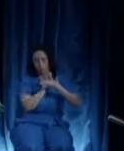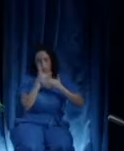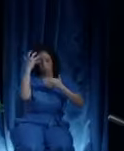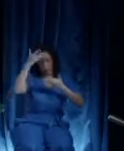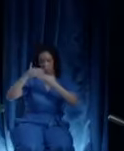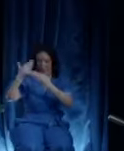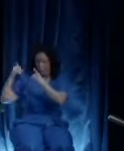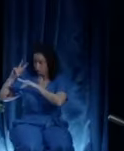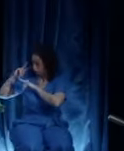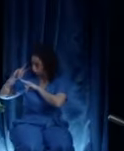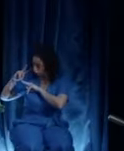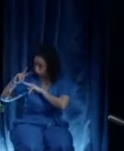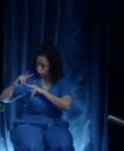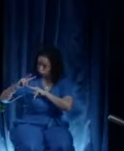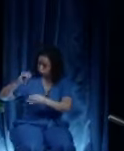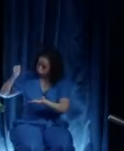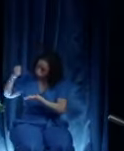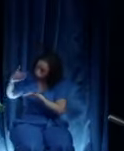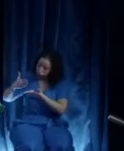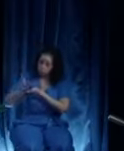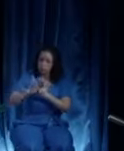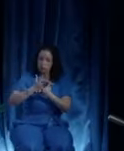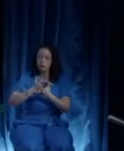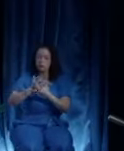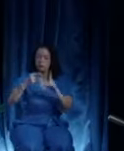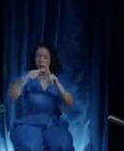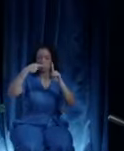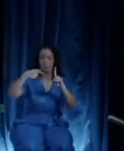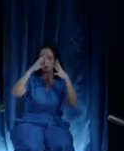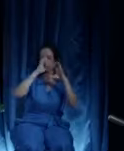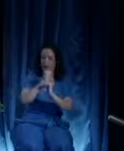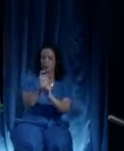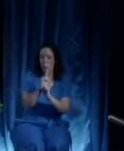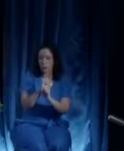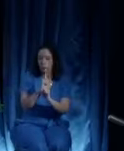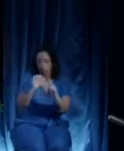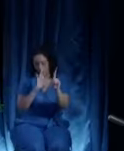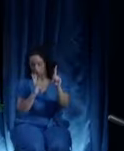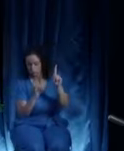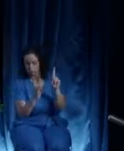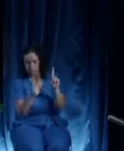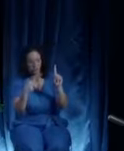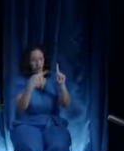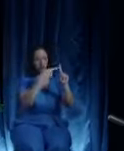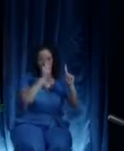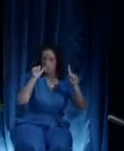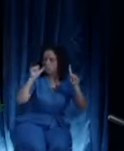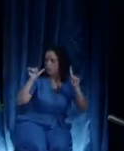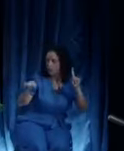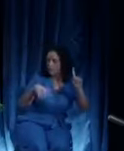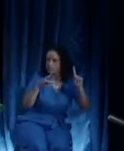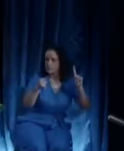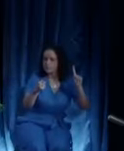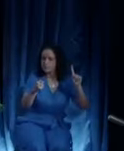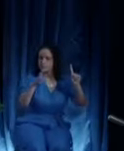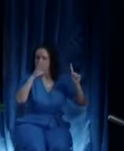of what the court hates is the monarch having a favourite. And that's the worst position to be in,